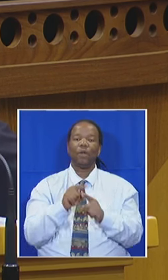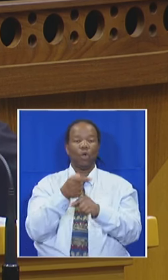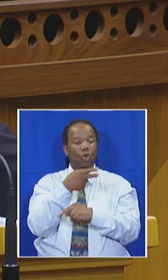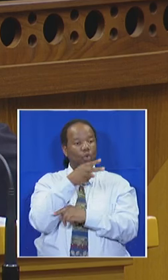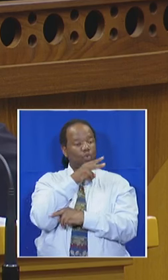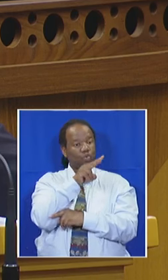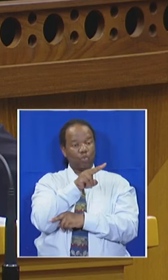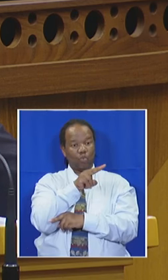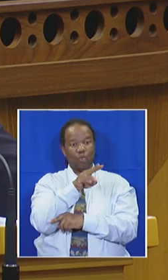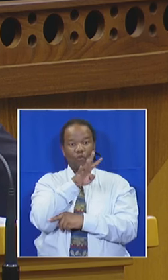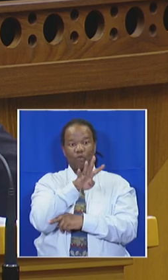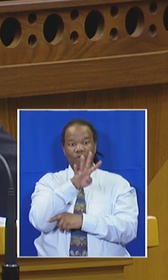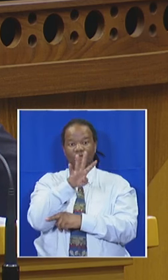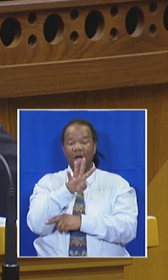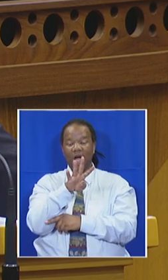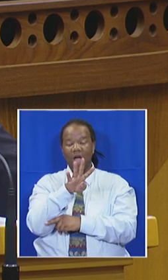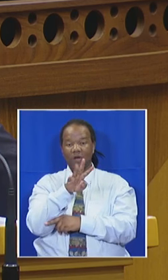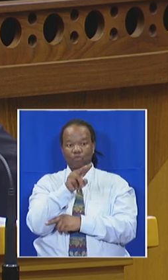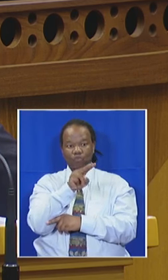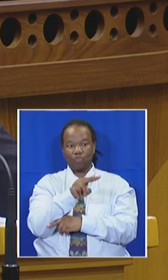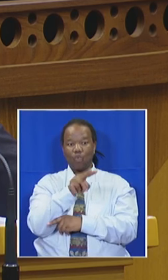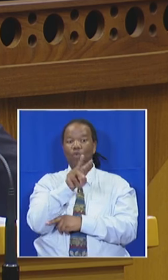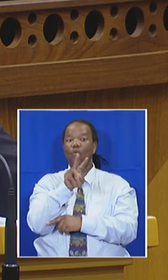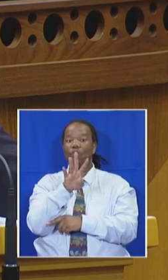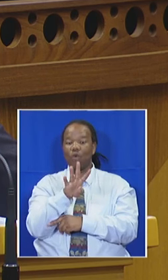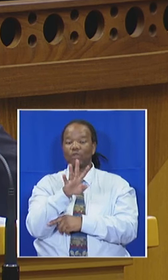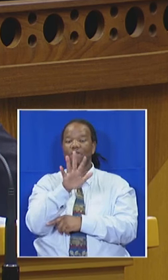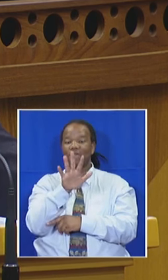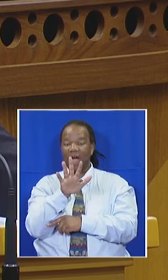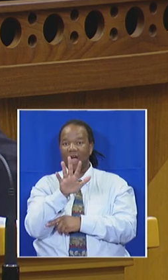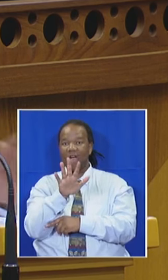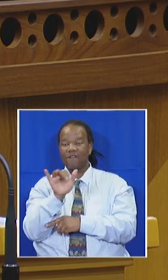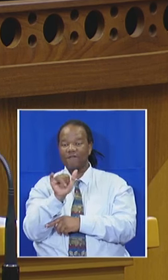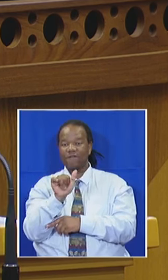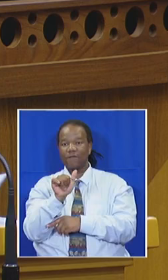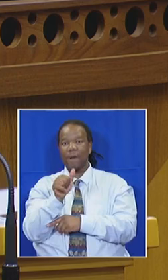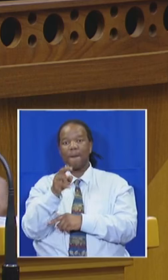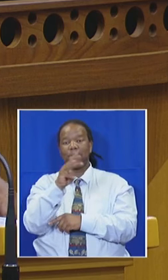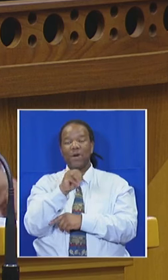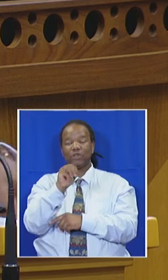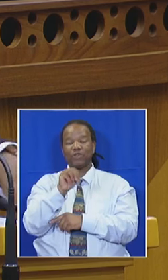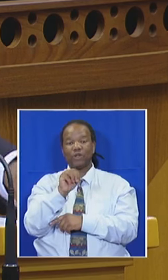245 magistrates were appointed between 2015 and 2016.